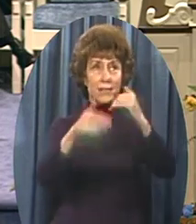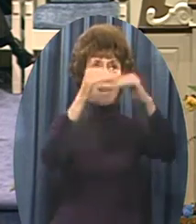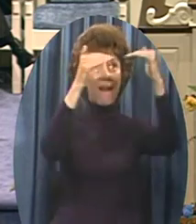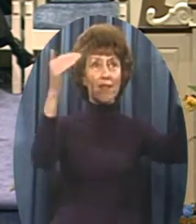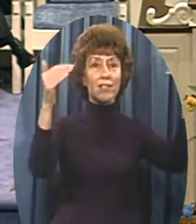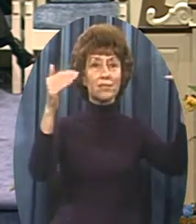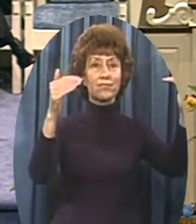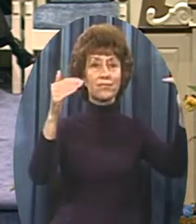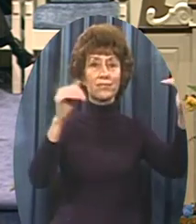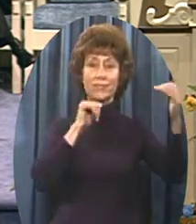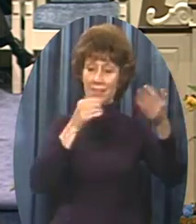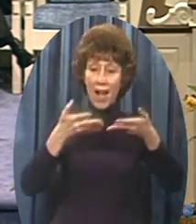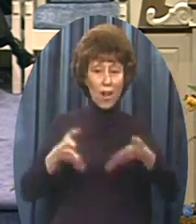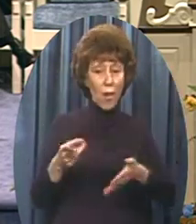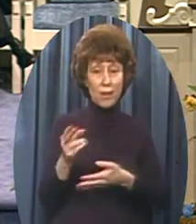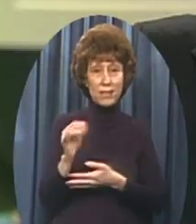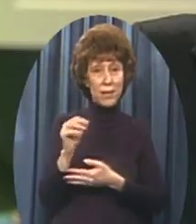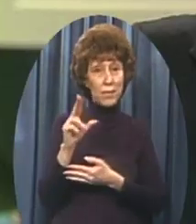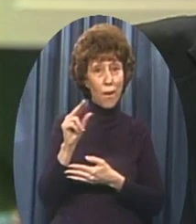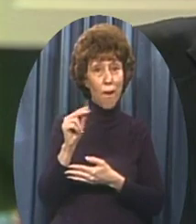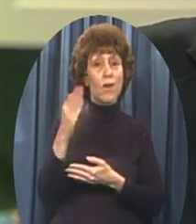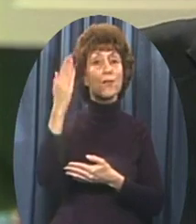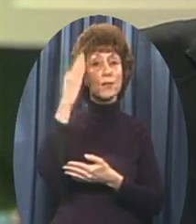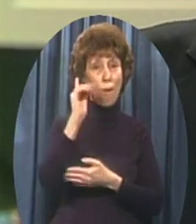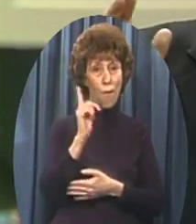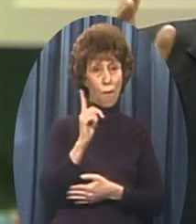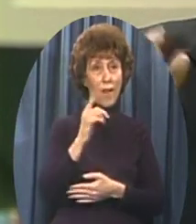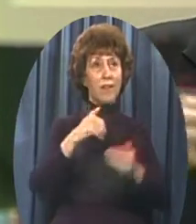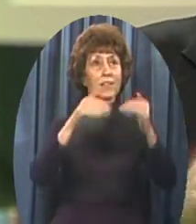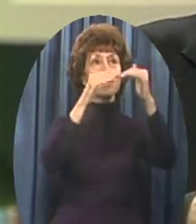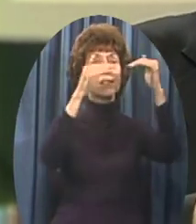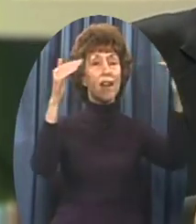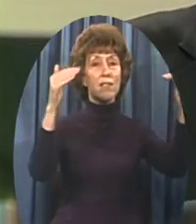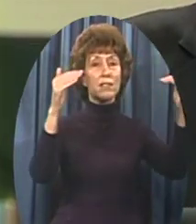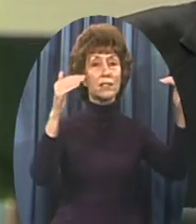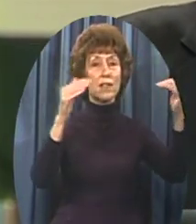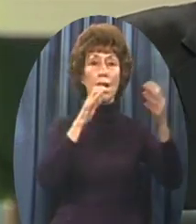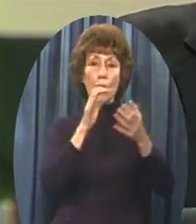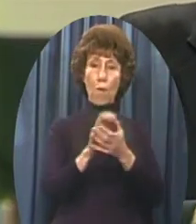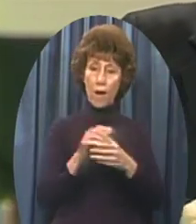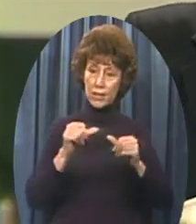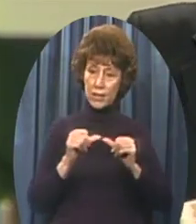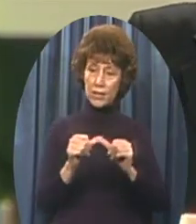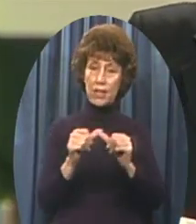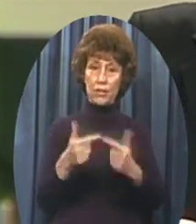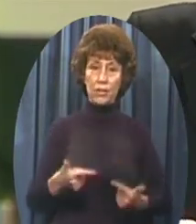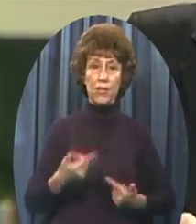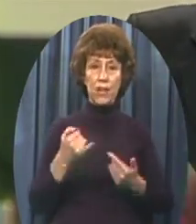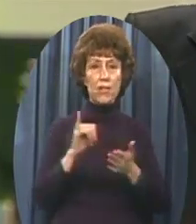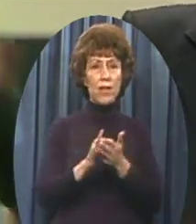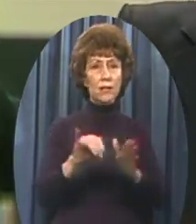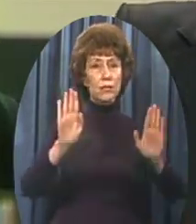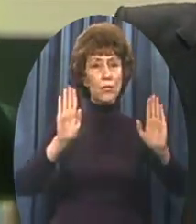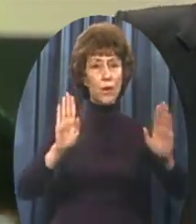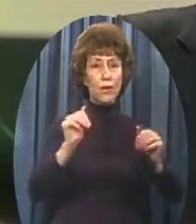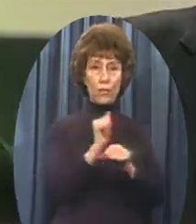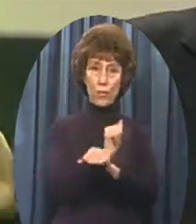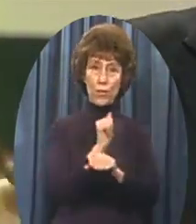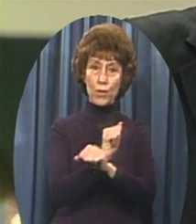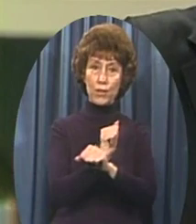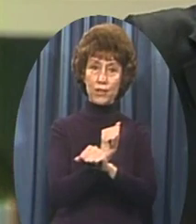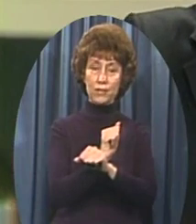is. He's in heaven, and his wife, Bessie, will go right on living. That's the wonderful work we're in, telling the whole world